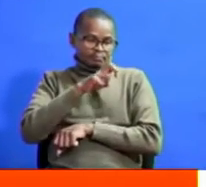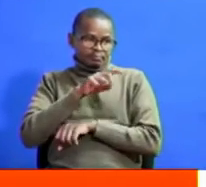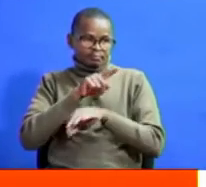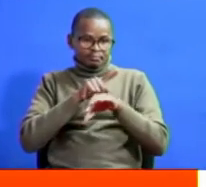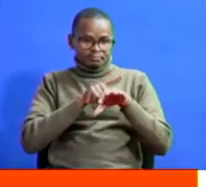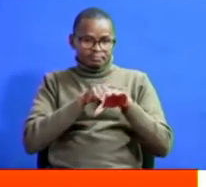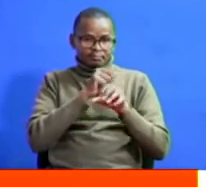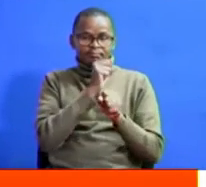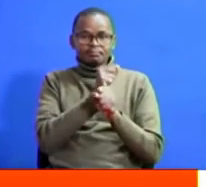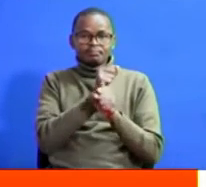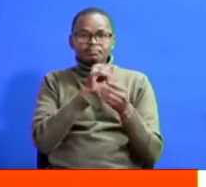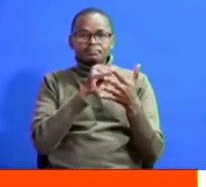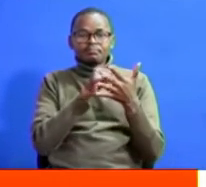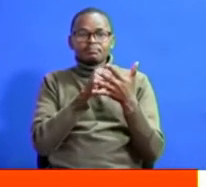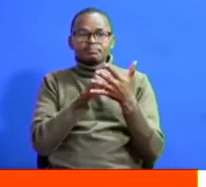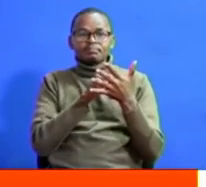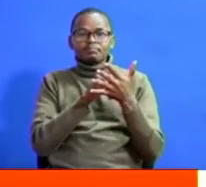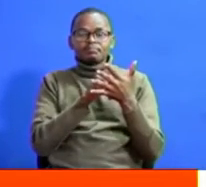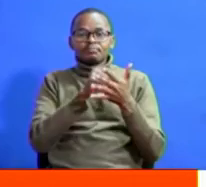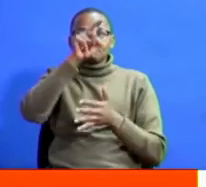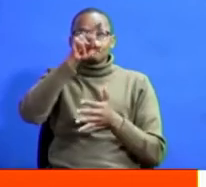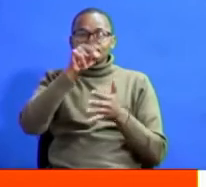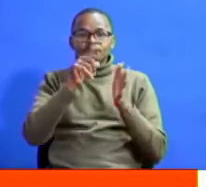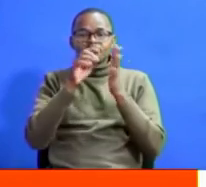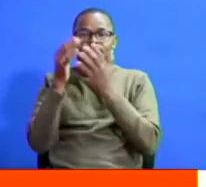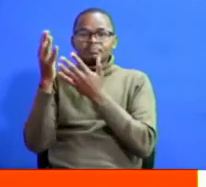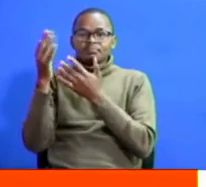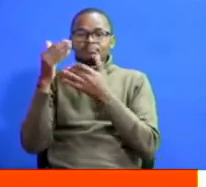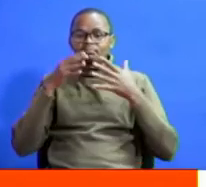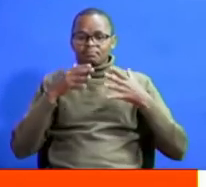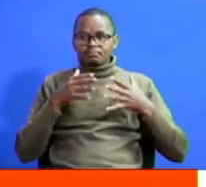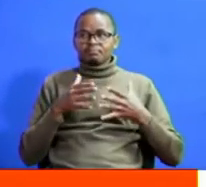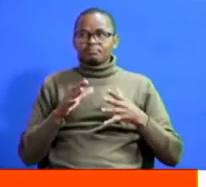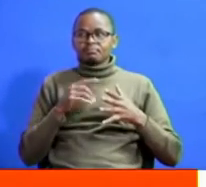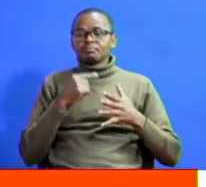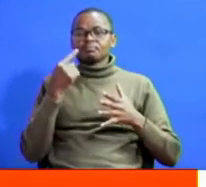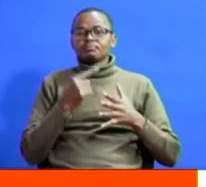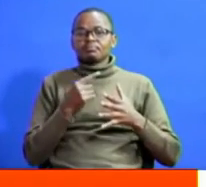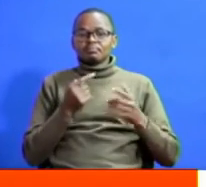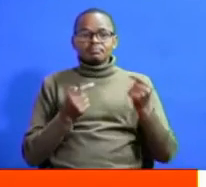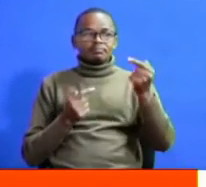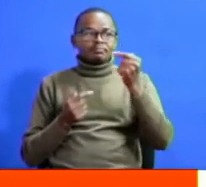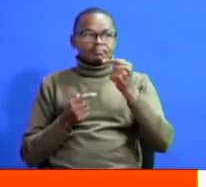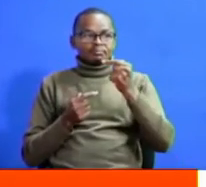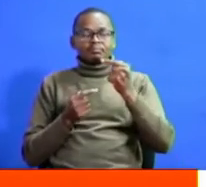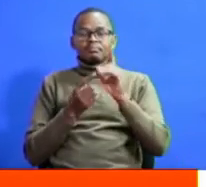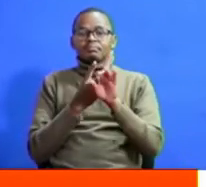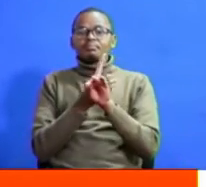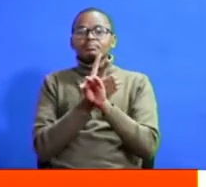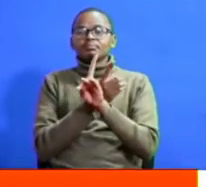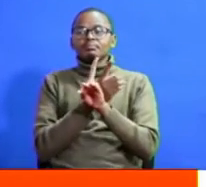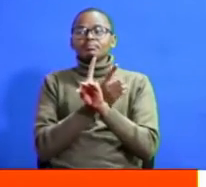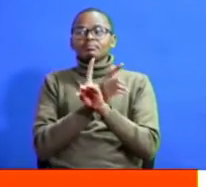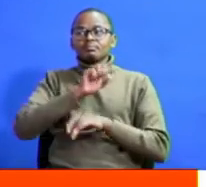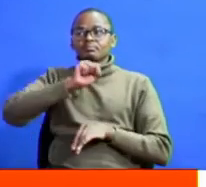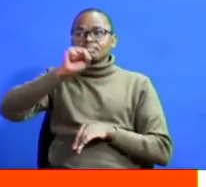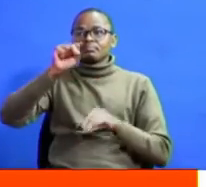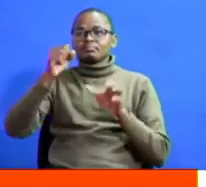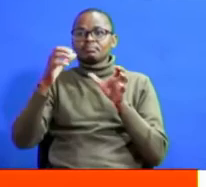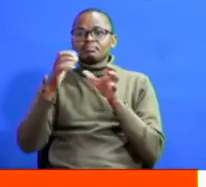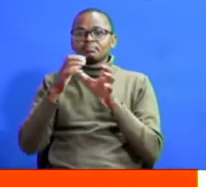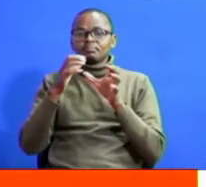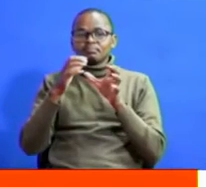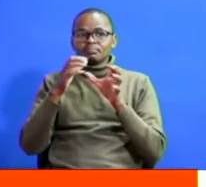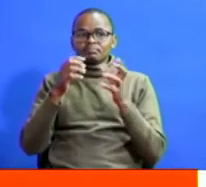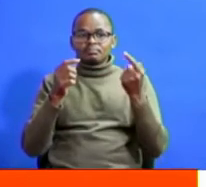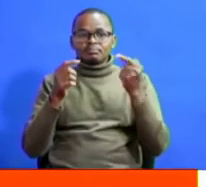you do it in a shoddy way, you must expect some people who will automatically come up with different political parties, will